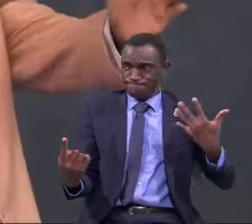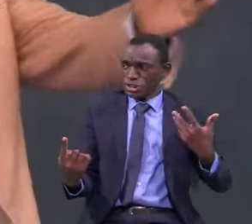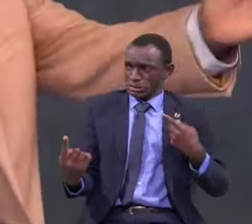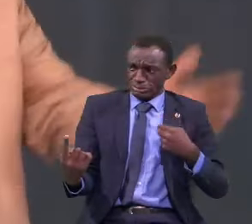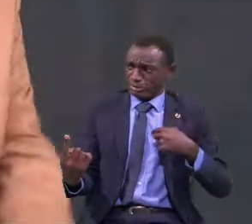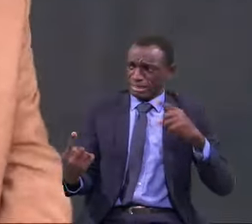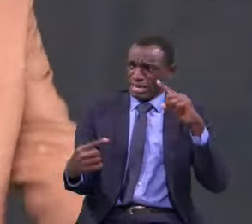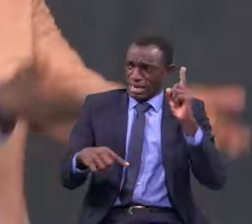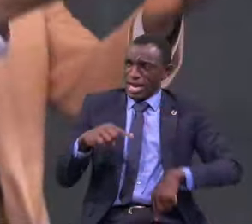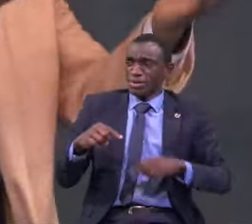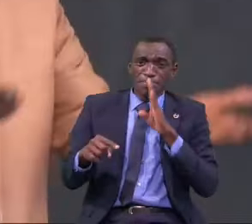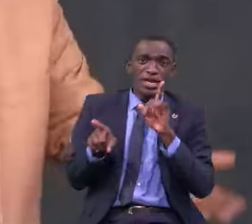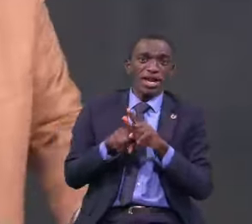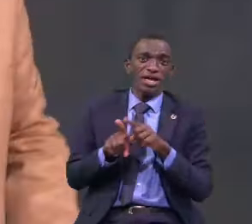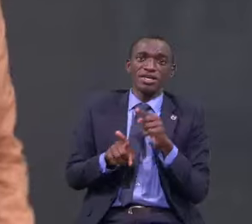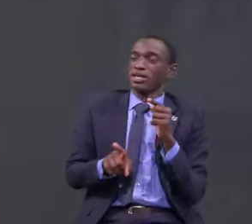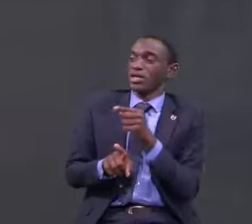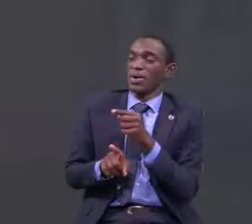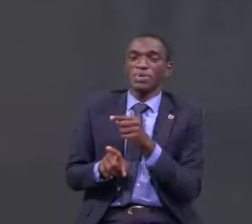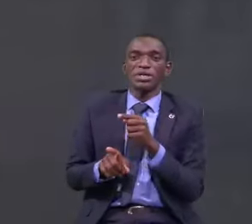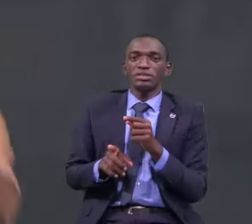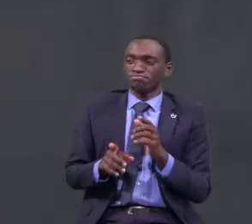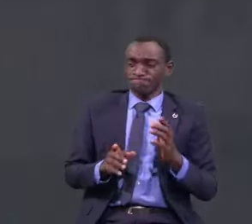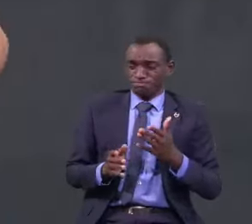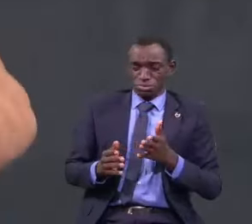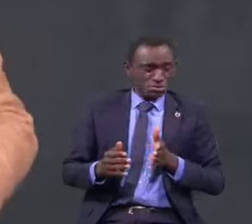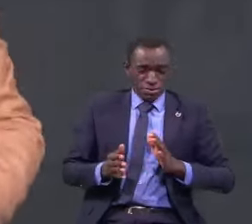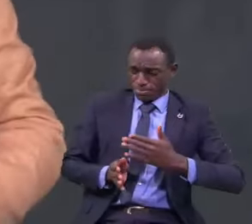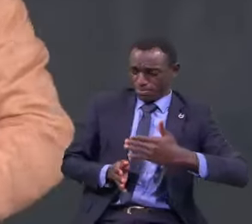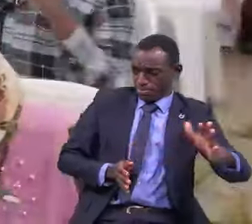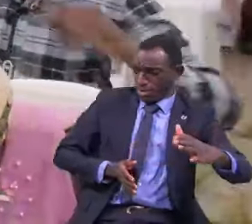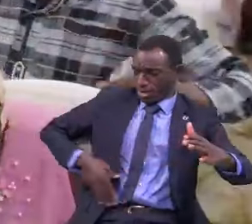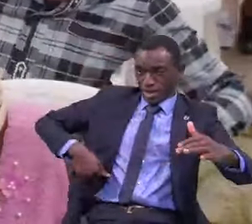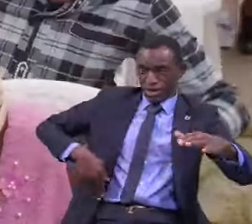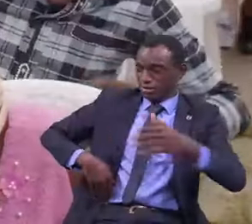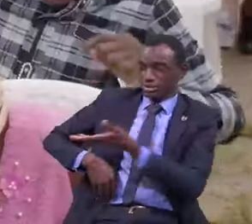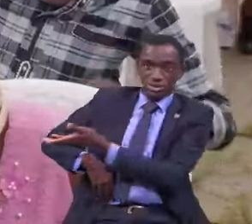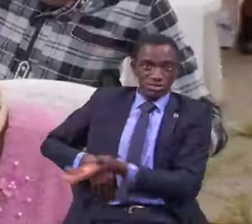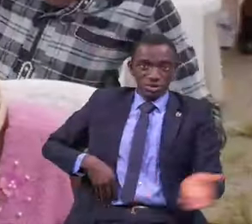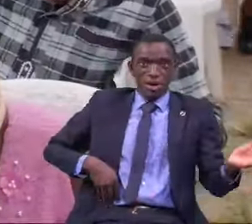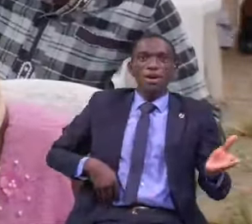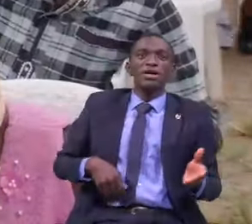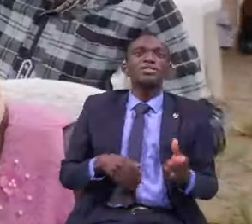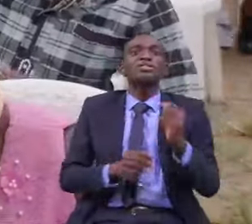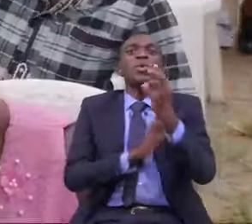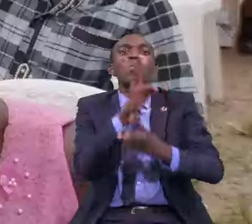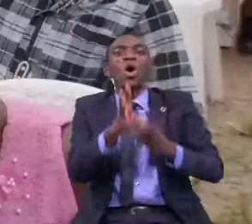they patch to make you go ahead. The world will clap for you.